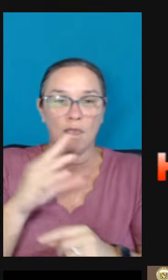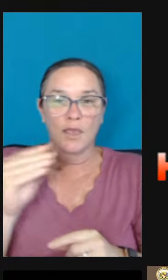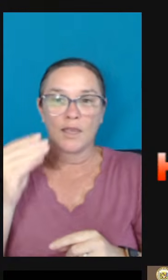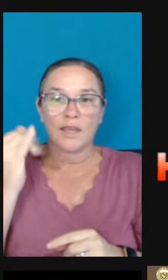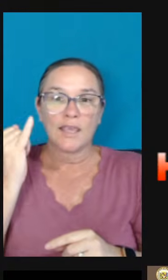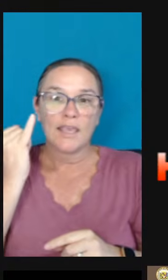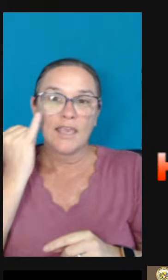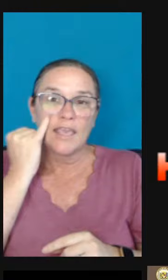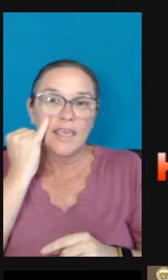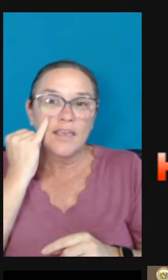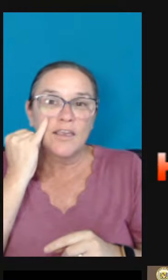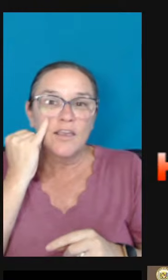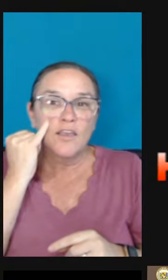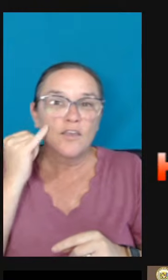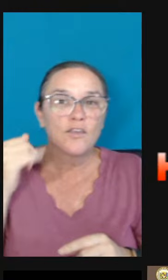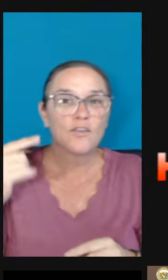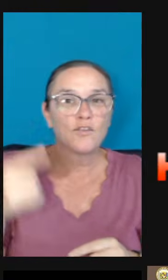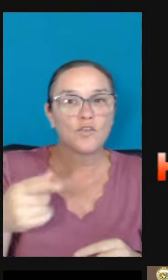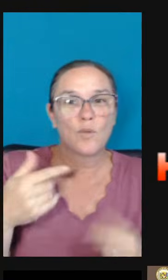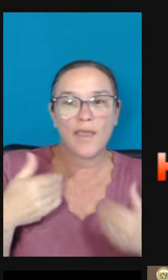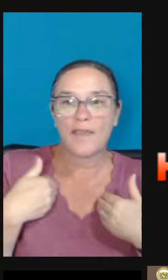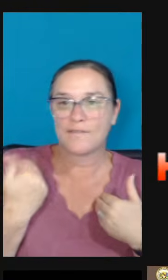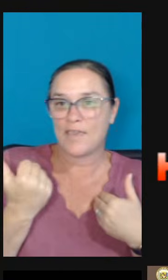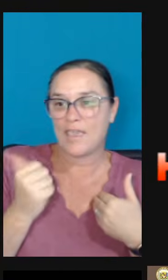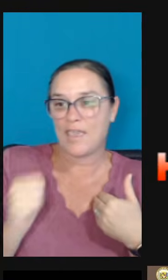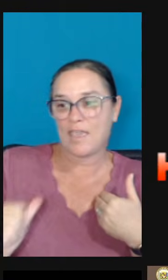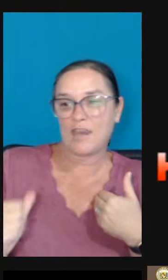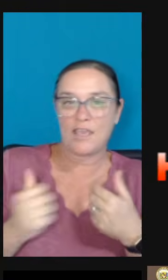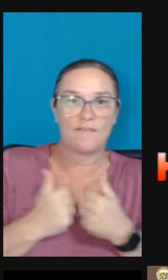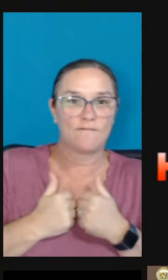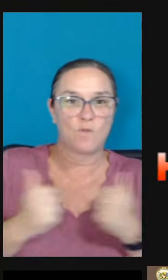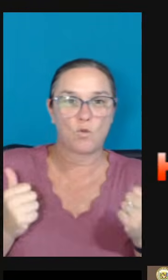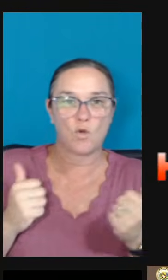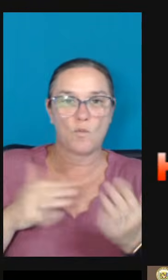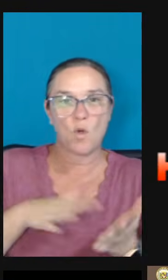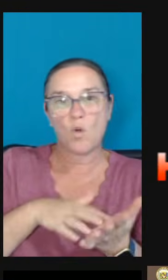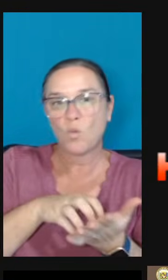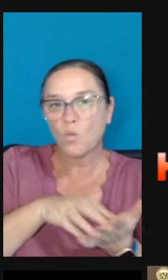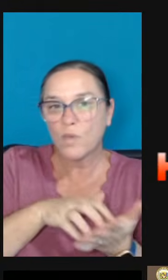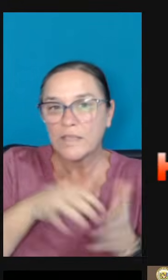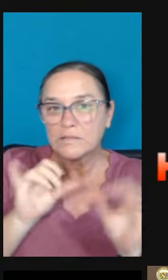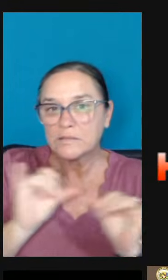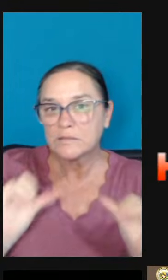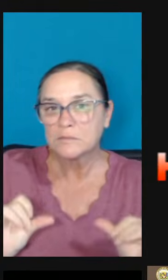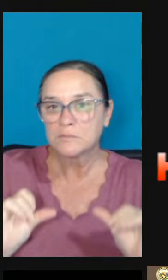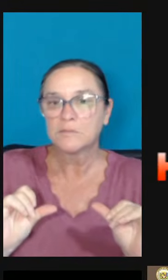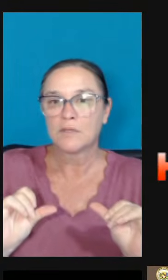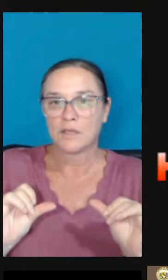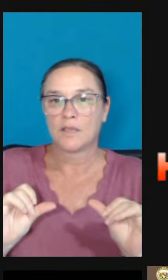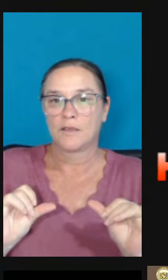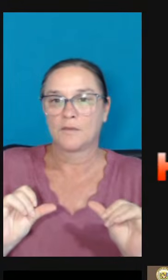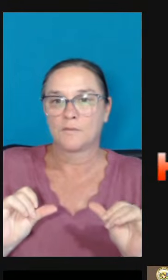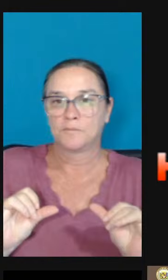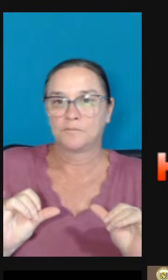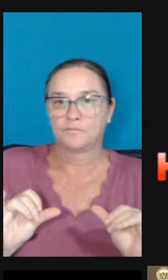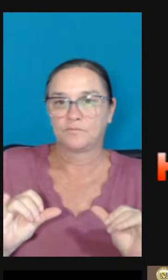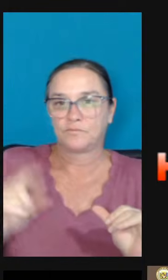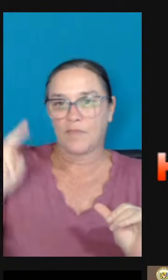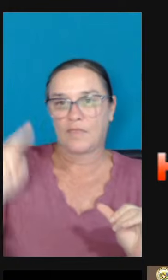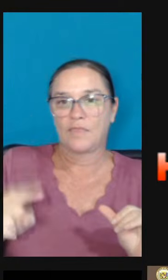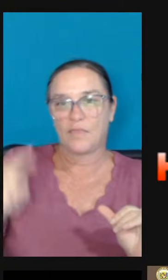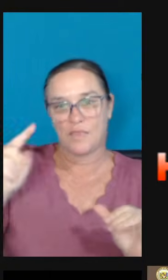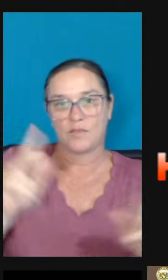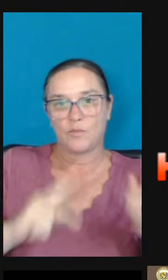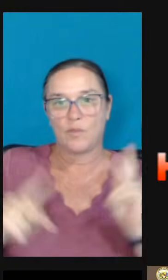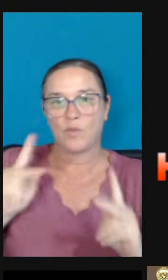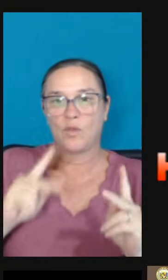vulnerable, to take extra attention, right? And these are the populations who will be vulnerable, will be children, elderly, pregnant, people